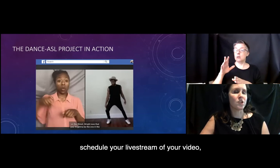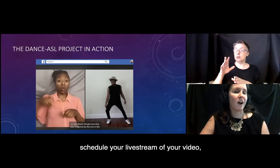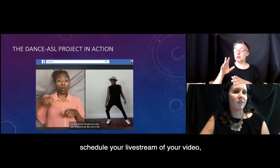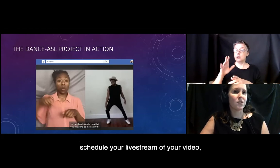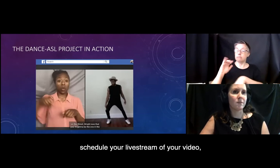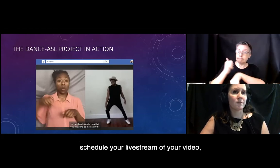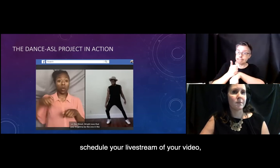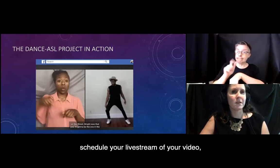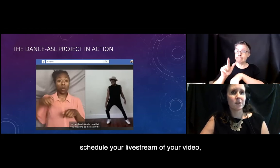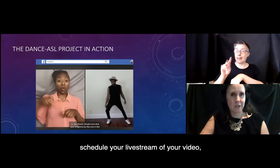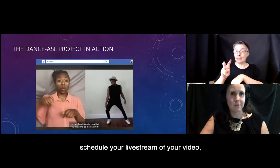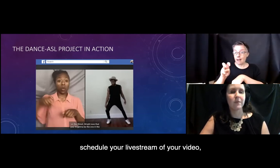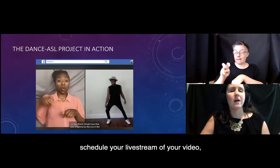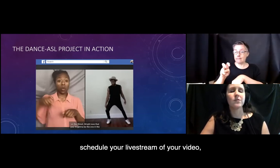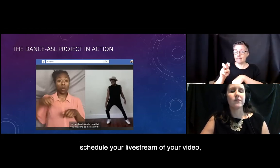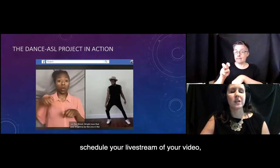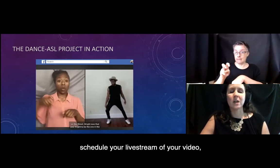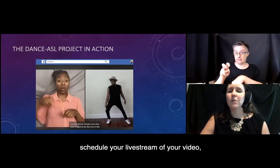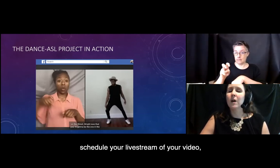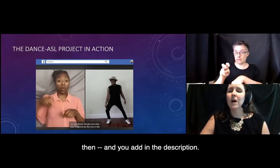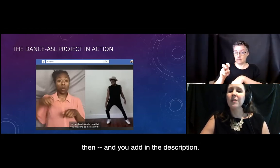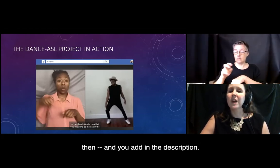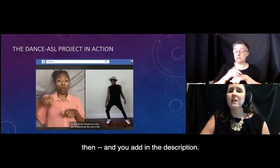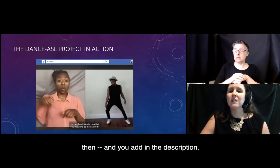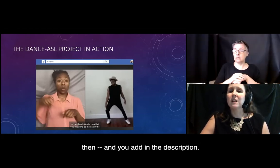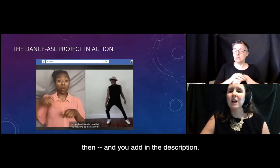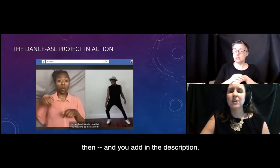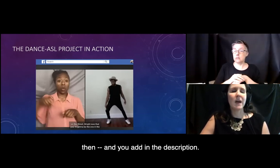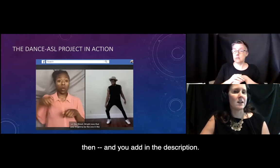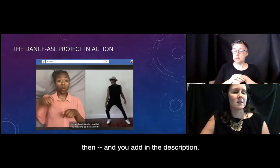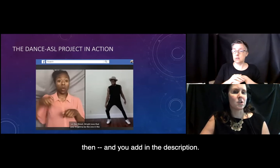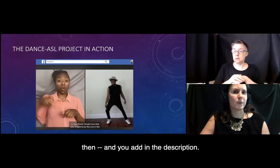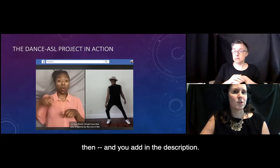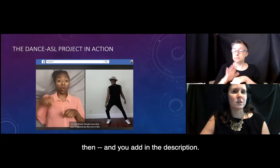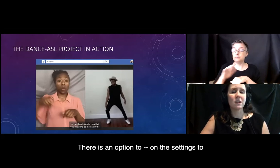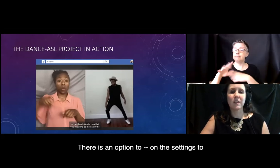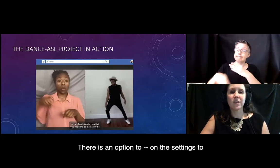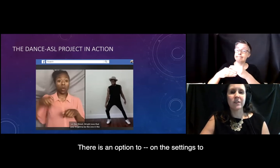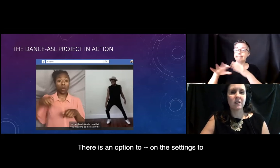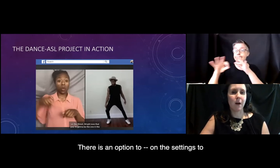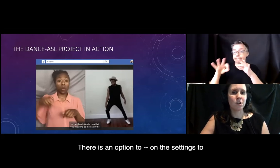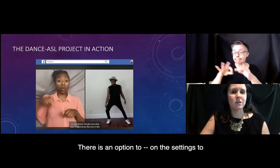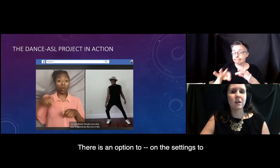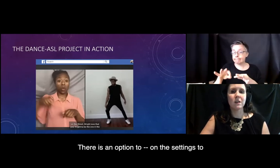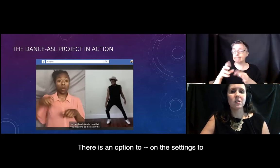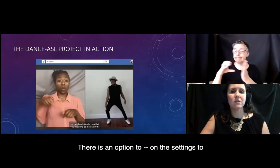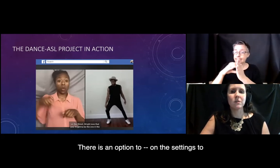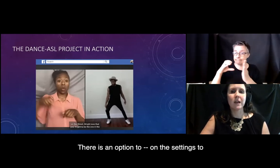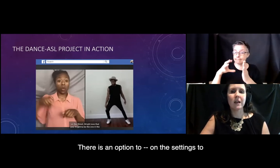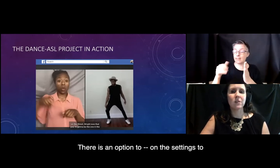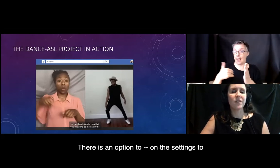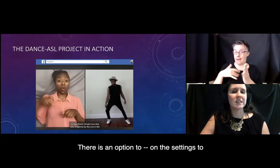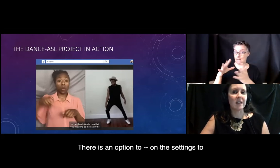schedule your live stream of your video, then, and you add in the description, and there is an option